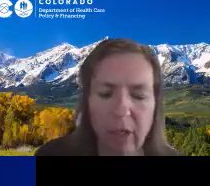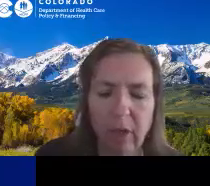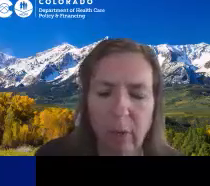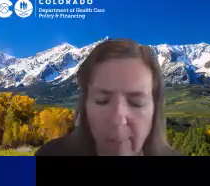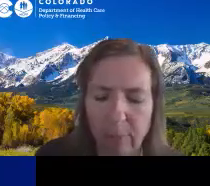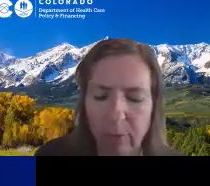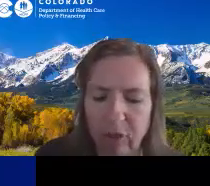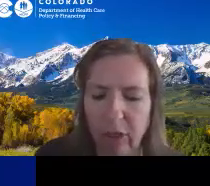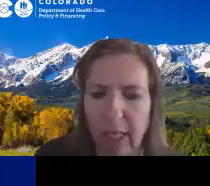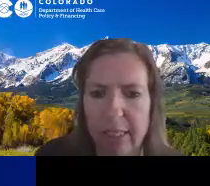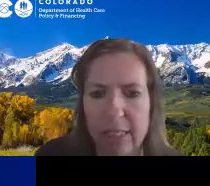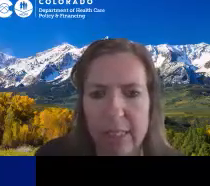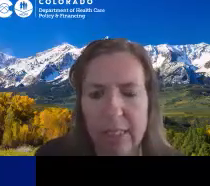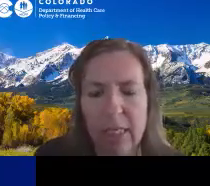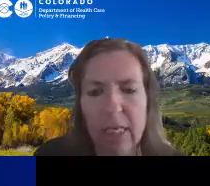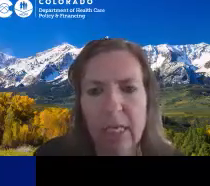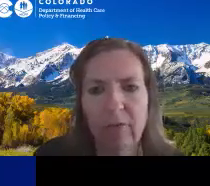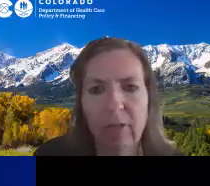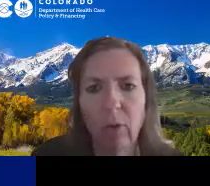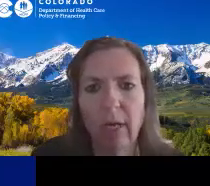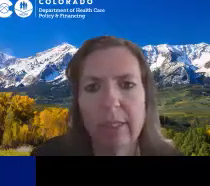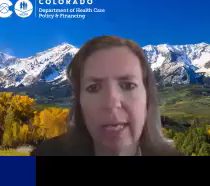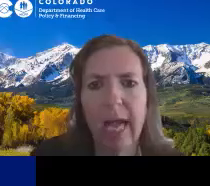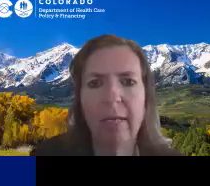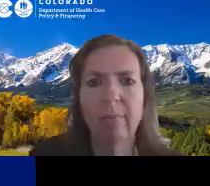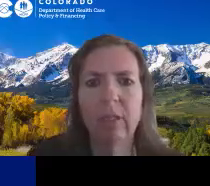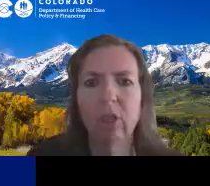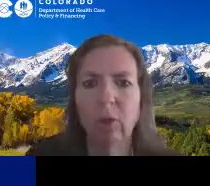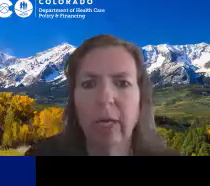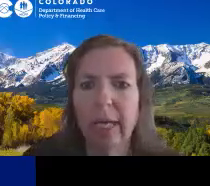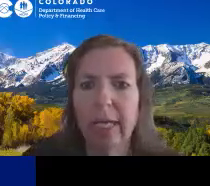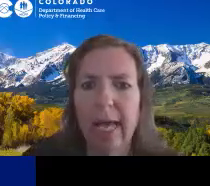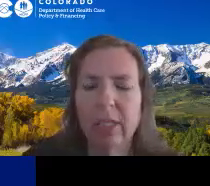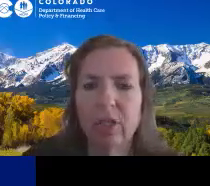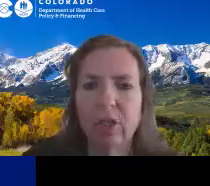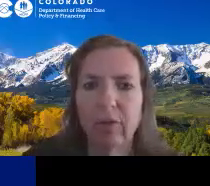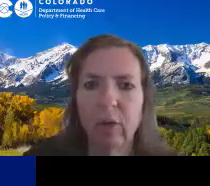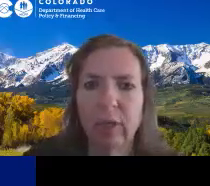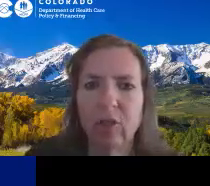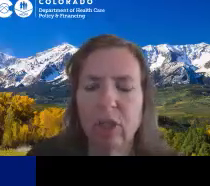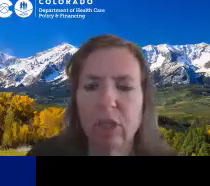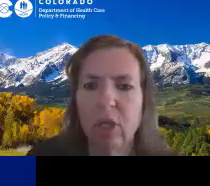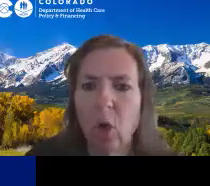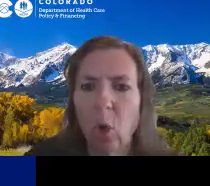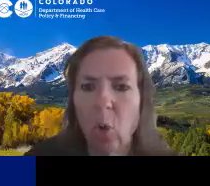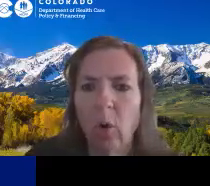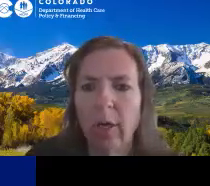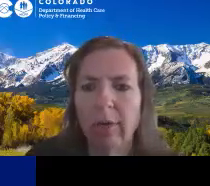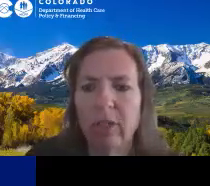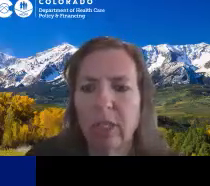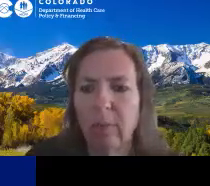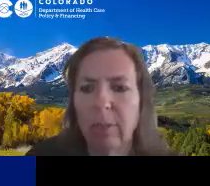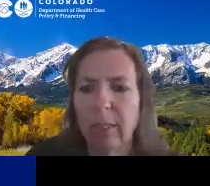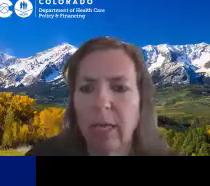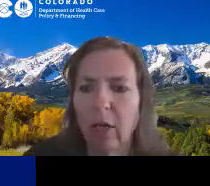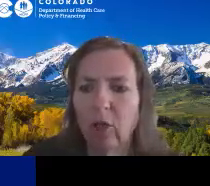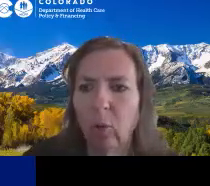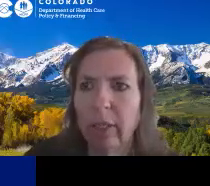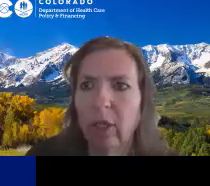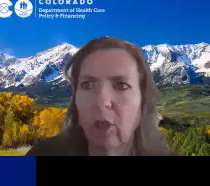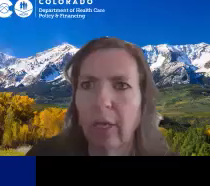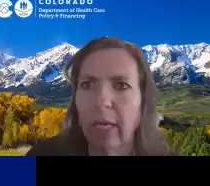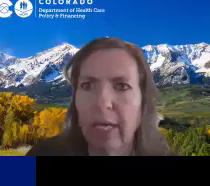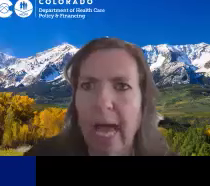to operationalize it. If they want a admin to go ahead and ask the survey questions, or if it's going to be